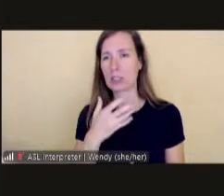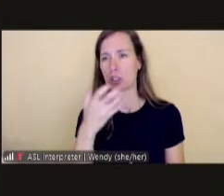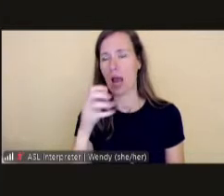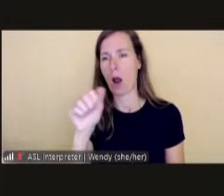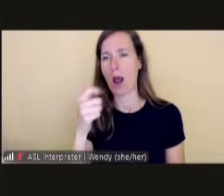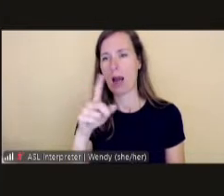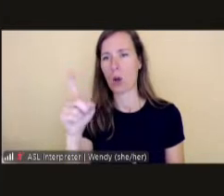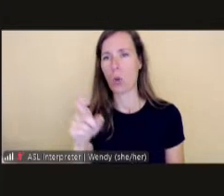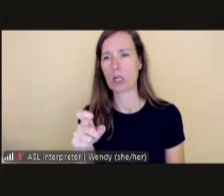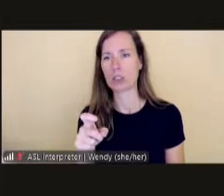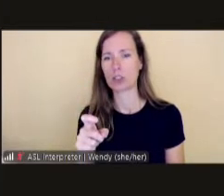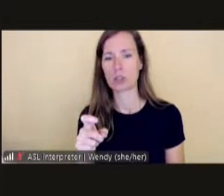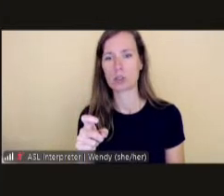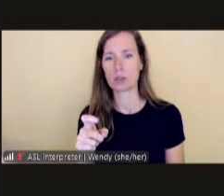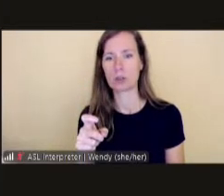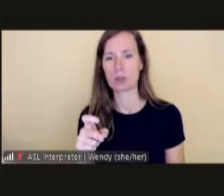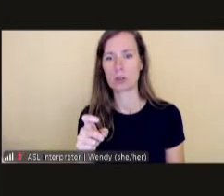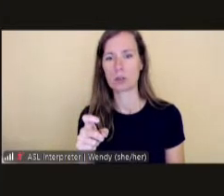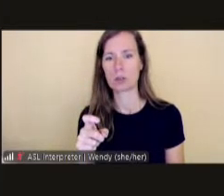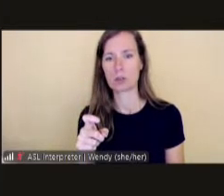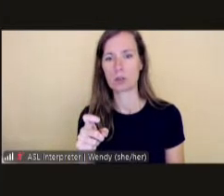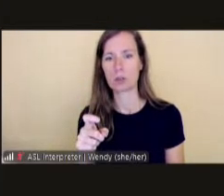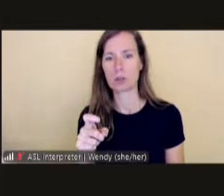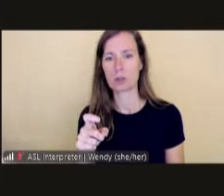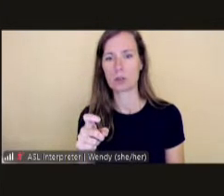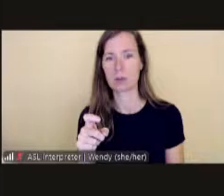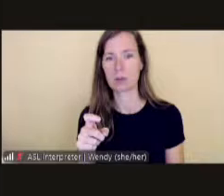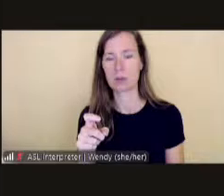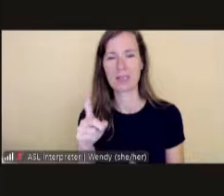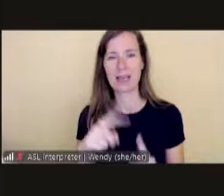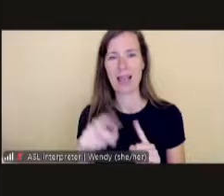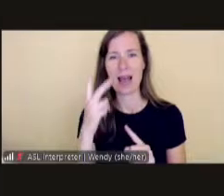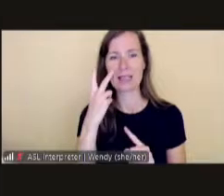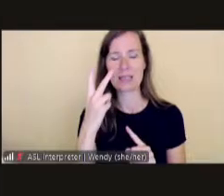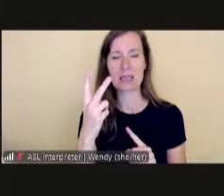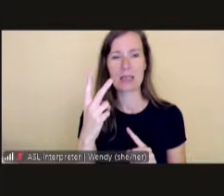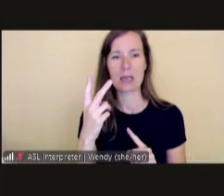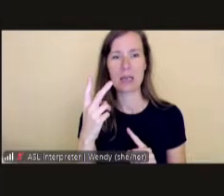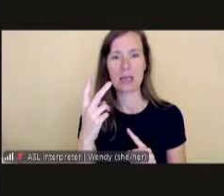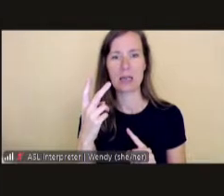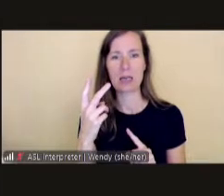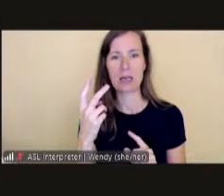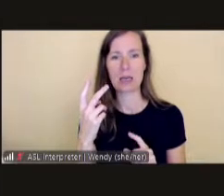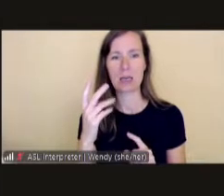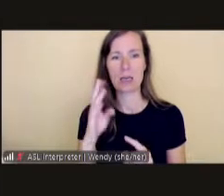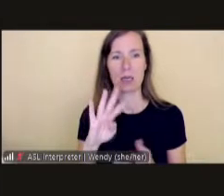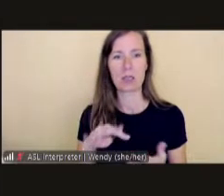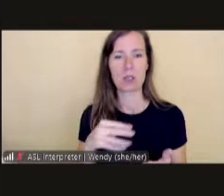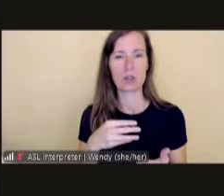I cannot see the screen. Let's go to Councilmember Tanzi.